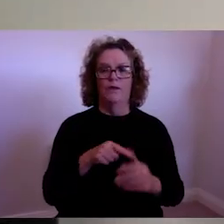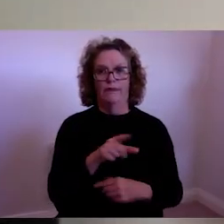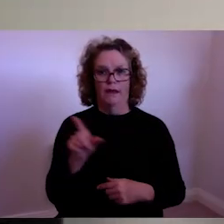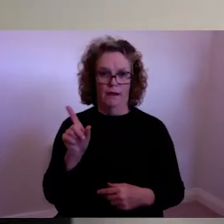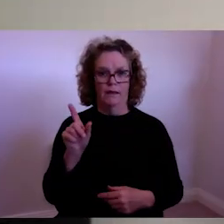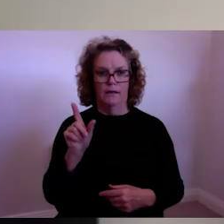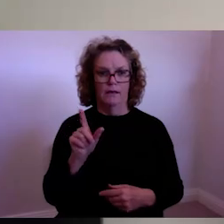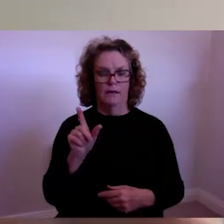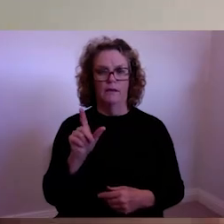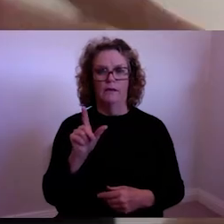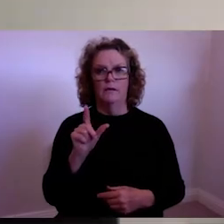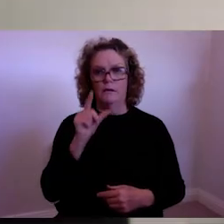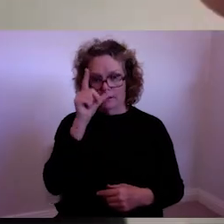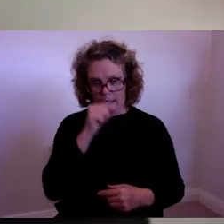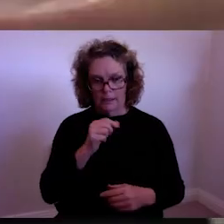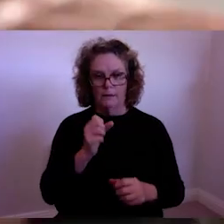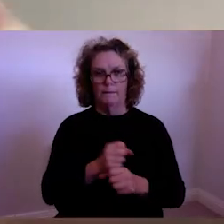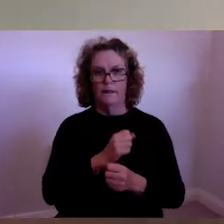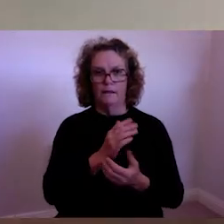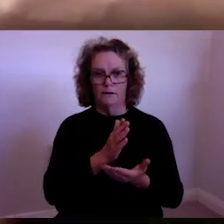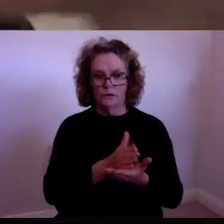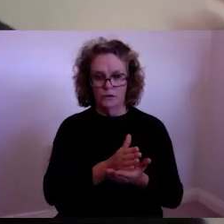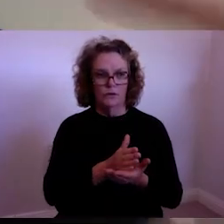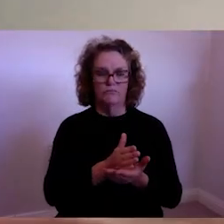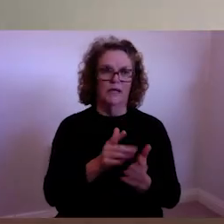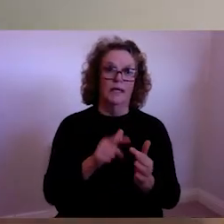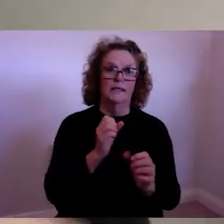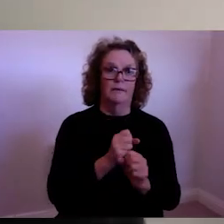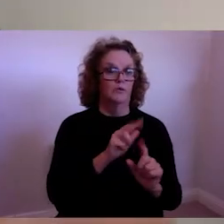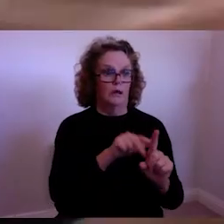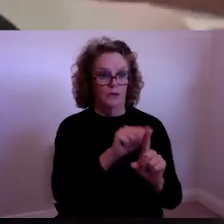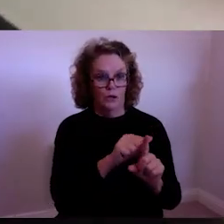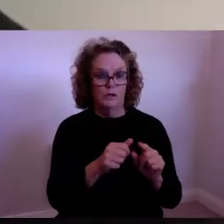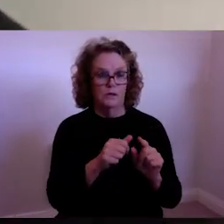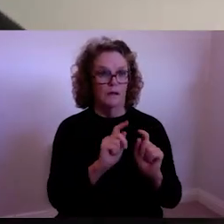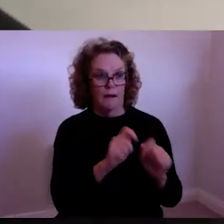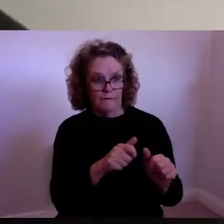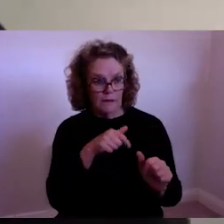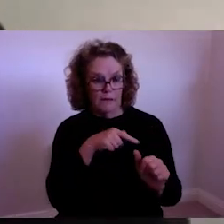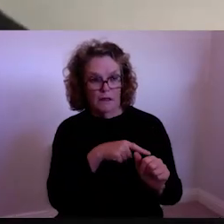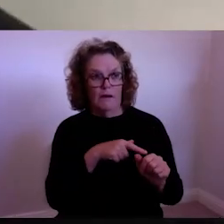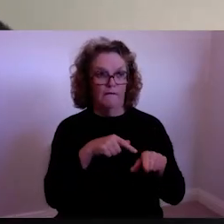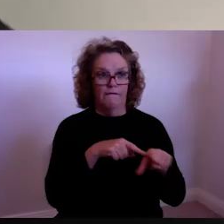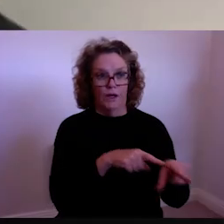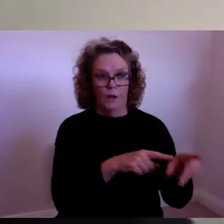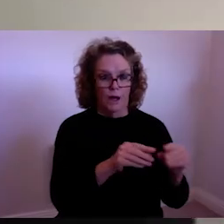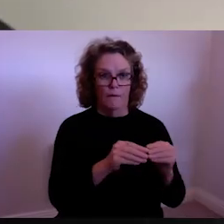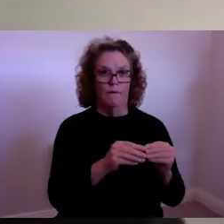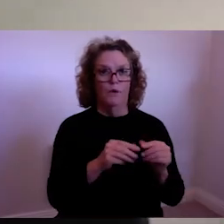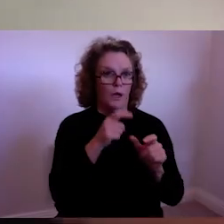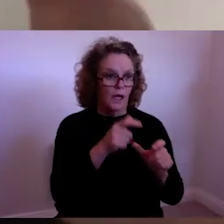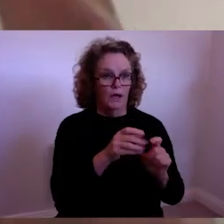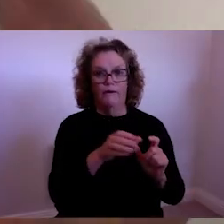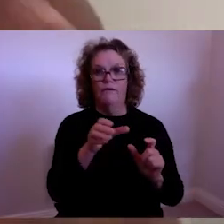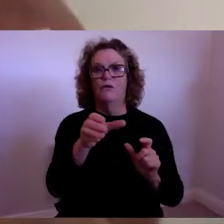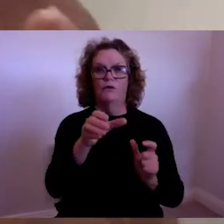that the diagnosis is followed up after the assessment, or the care is referred to somebody else for